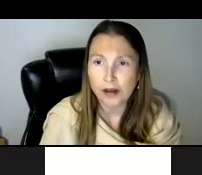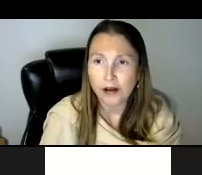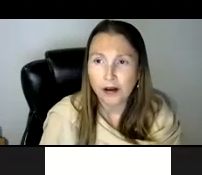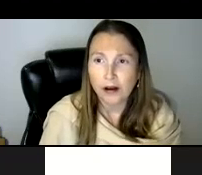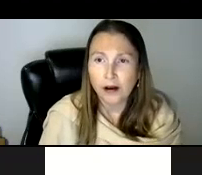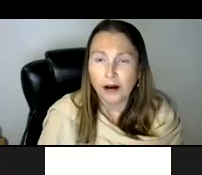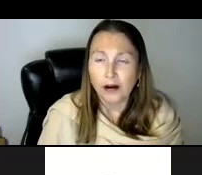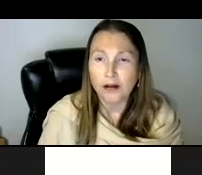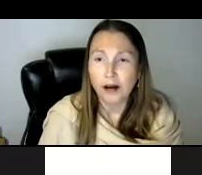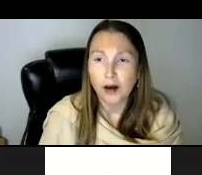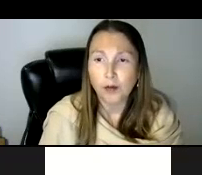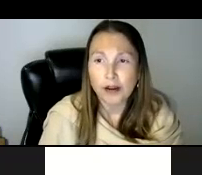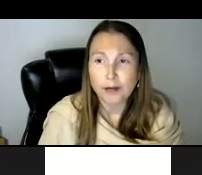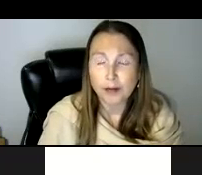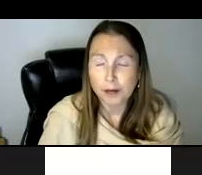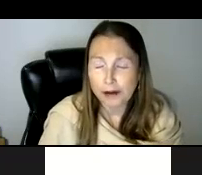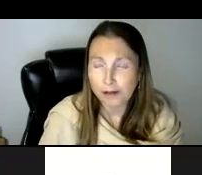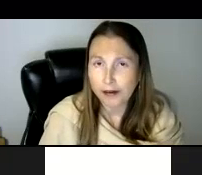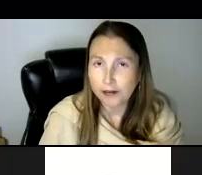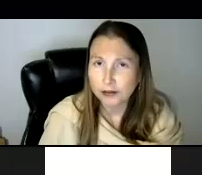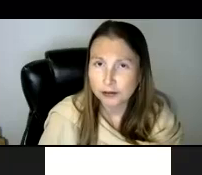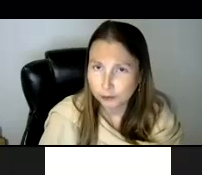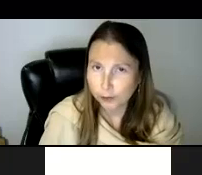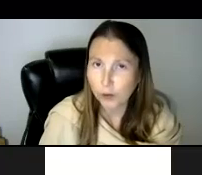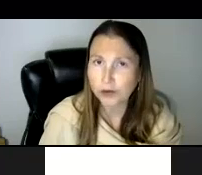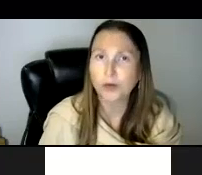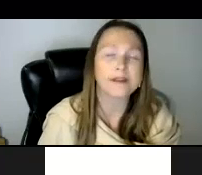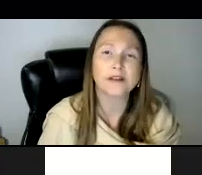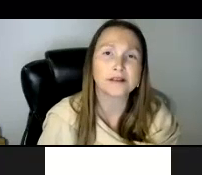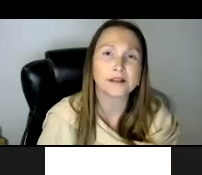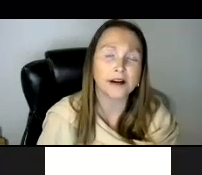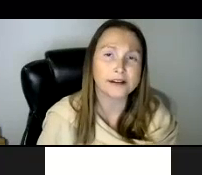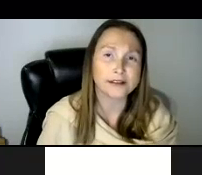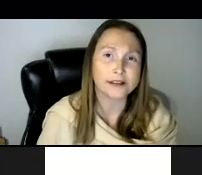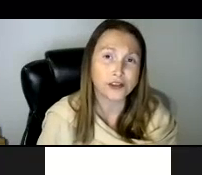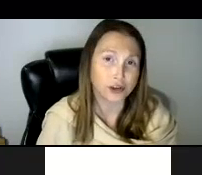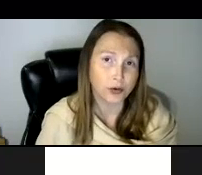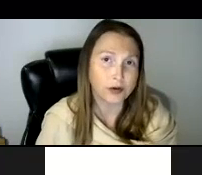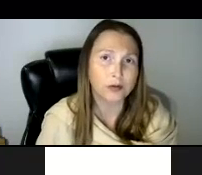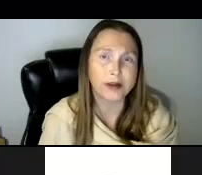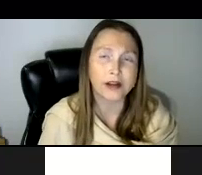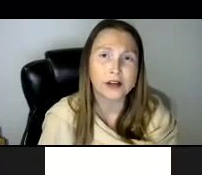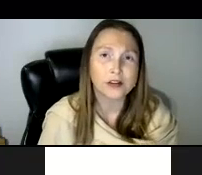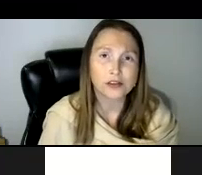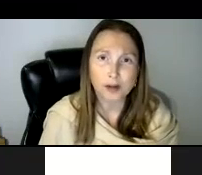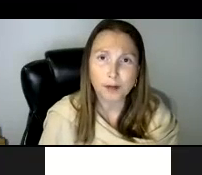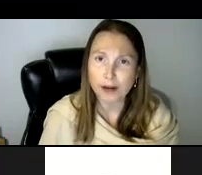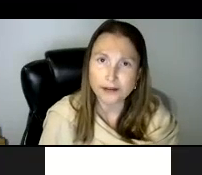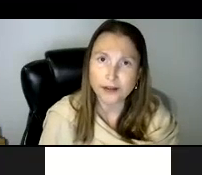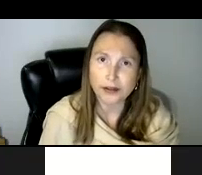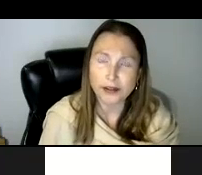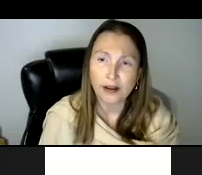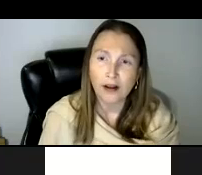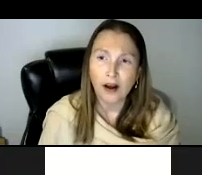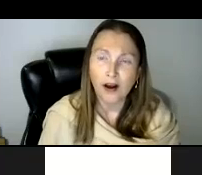Commonwealth. We have been preparing for doing this since June. We stood up our